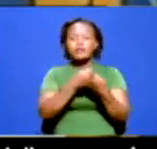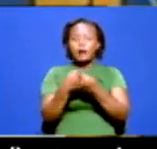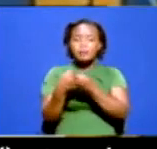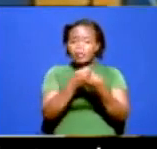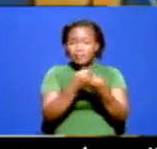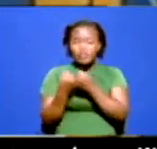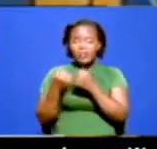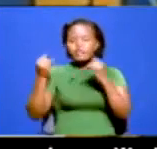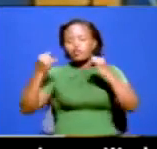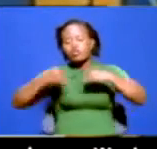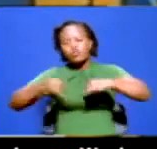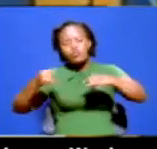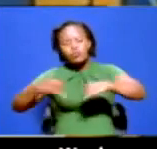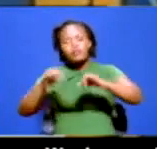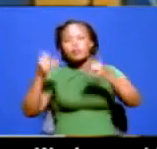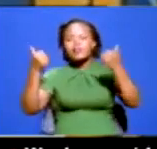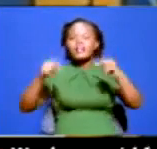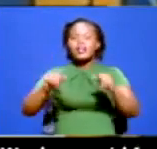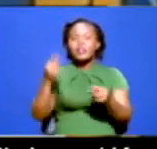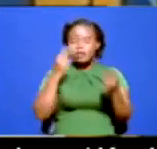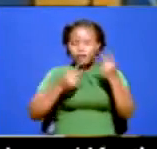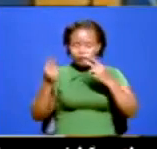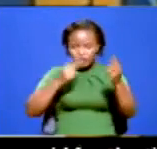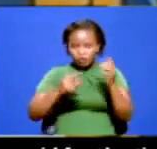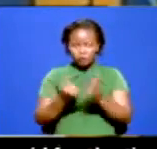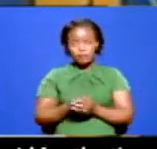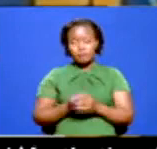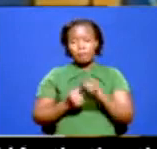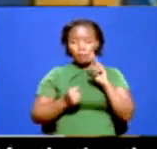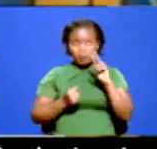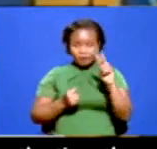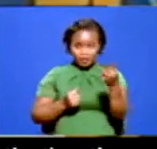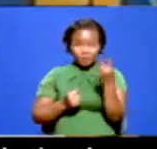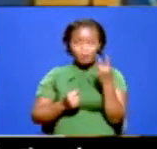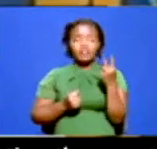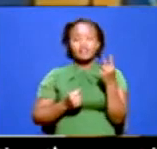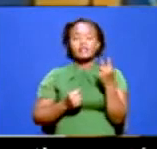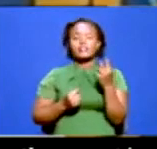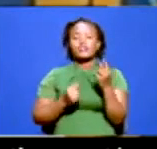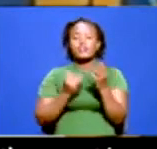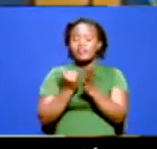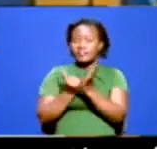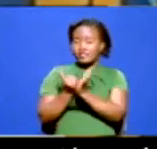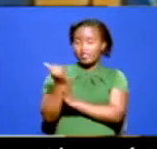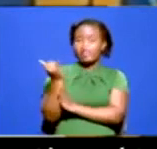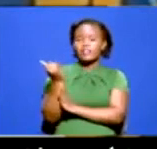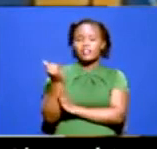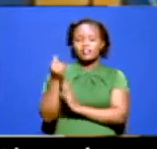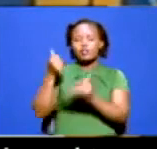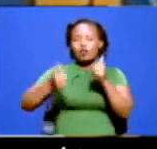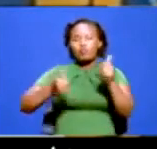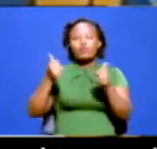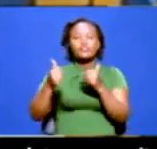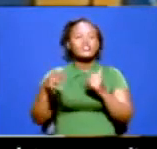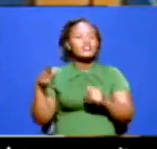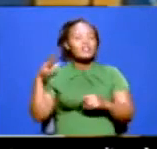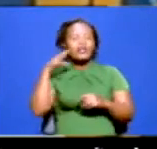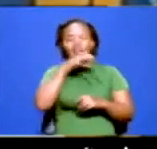mission. Secondly is integrity. And I think integrity is also something that is lacking to a large